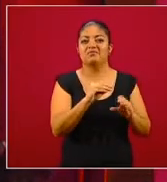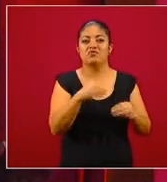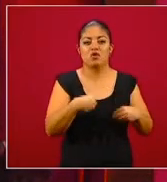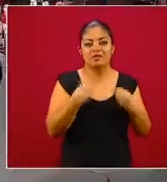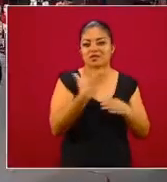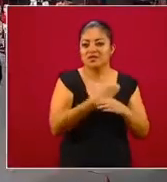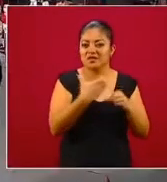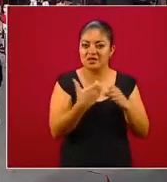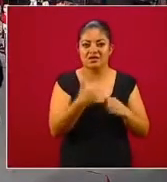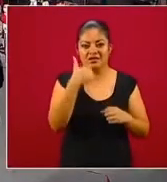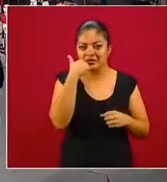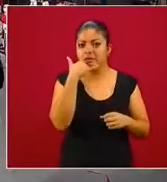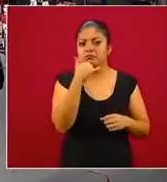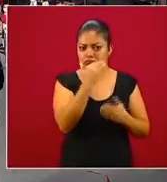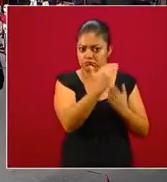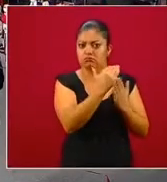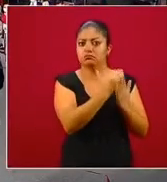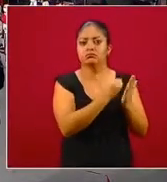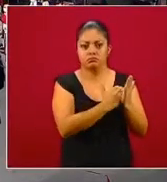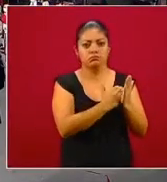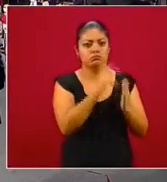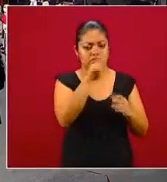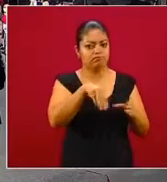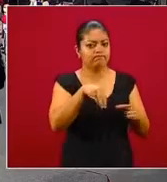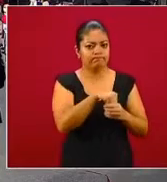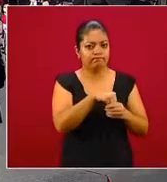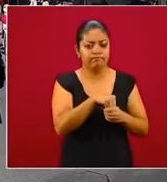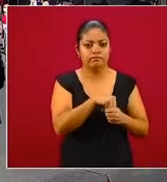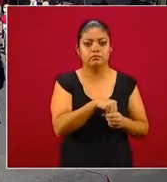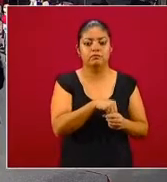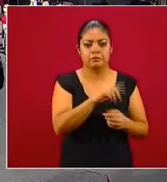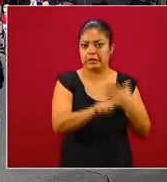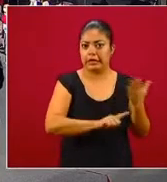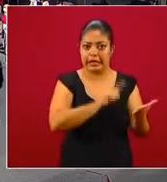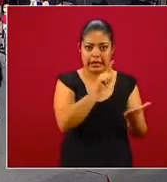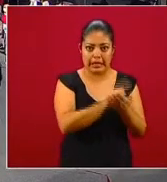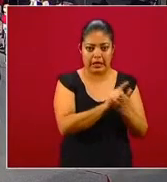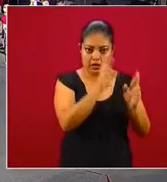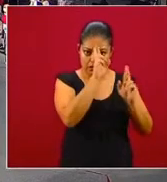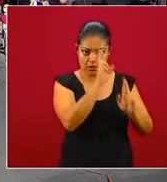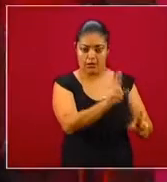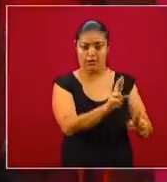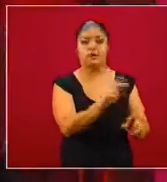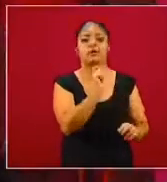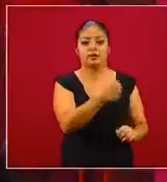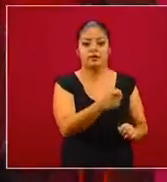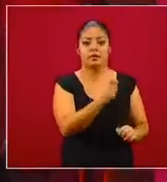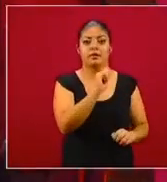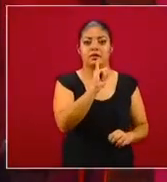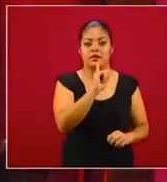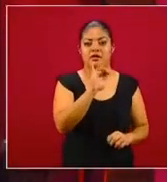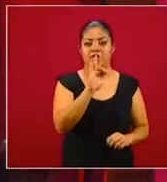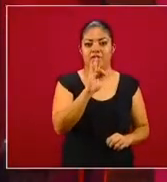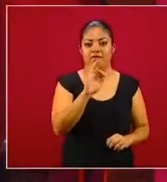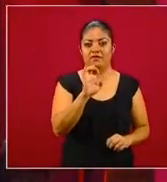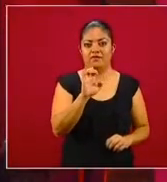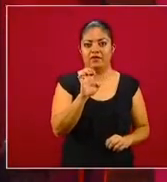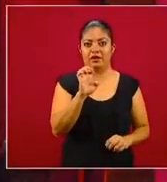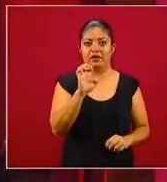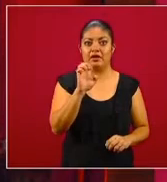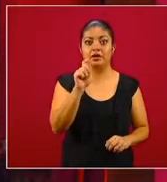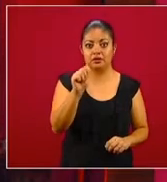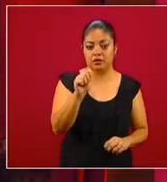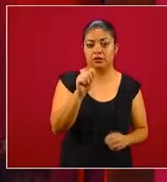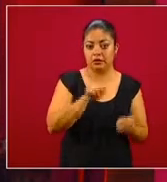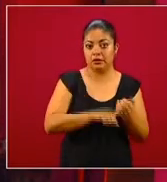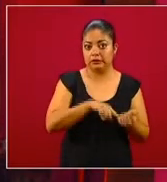the law. Esta aplicación también la And we hemos have developed this desarrollado con el application apoyo y el with the sustento del support Instituto Nacional de from Acceso the a la National Información Institute for Access